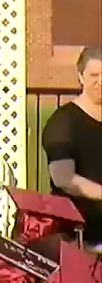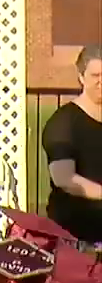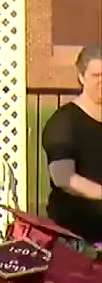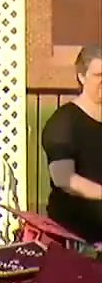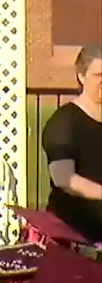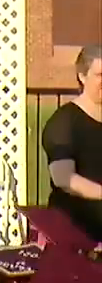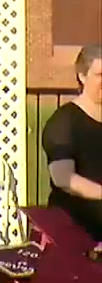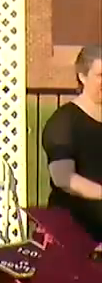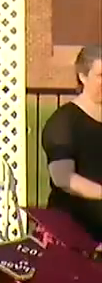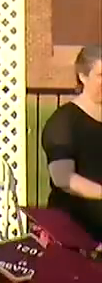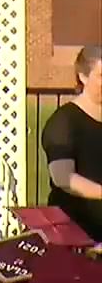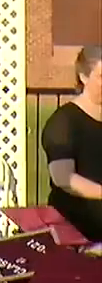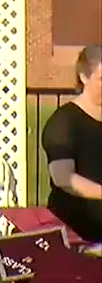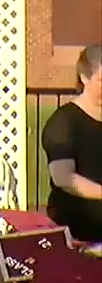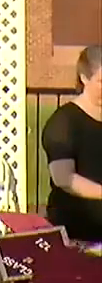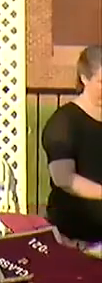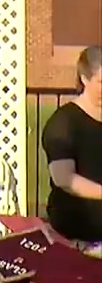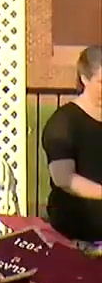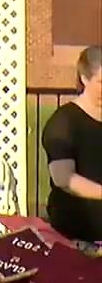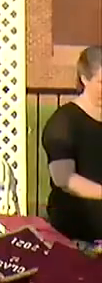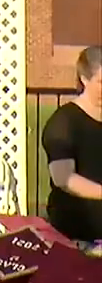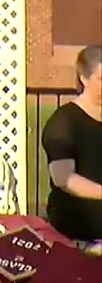Cameron A. M. Deer.